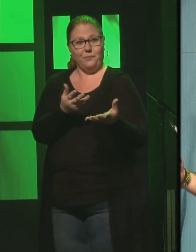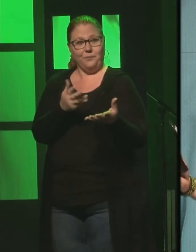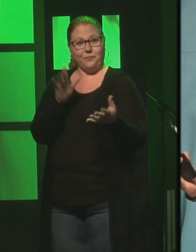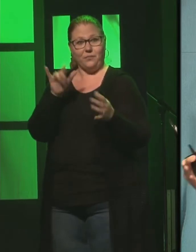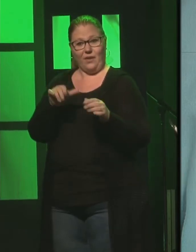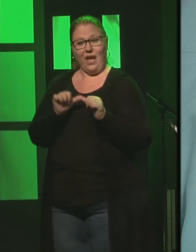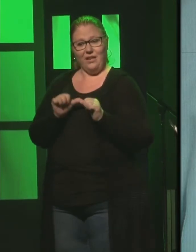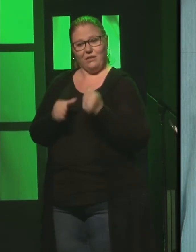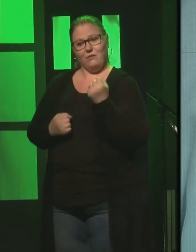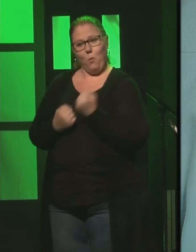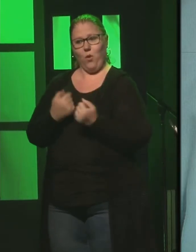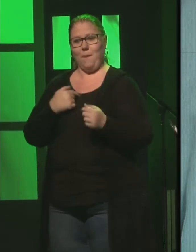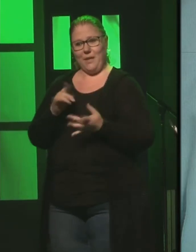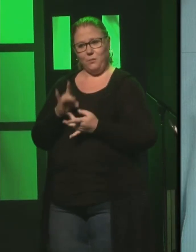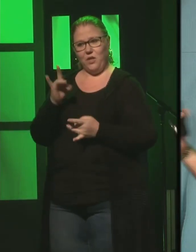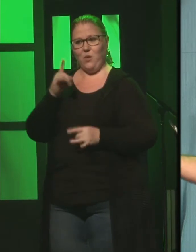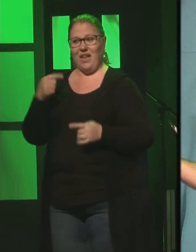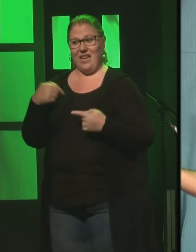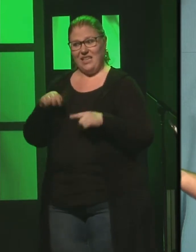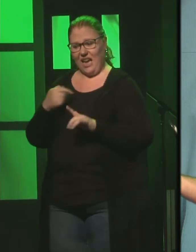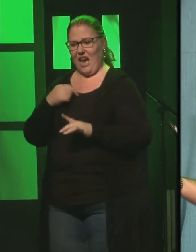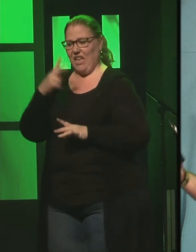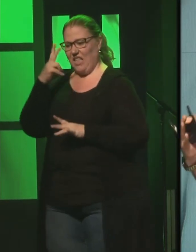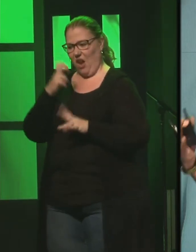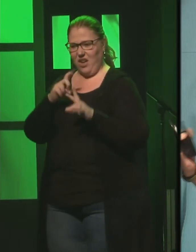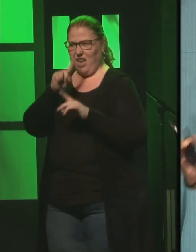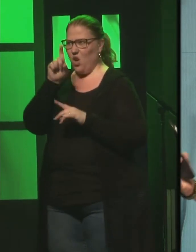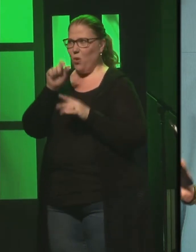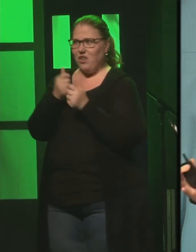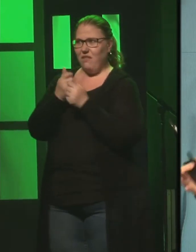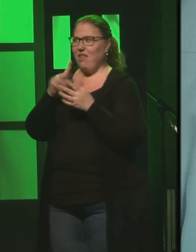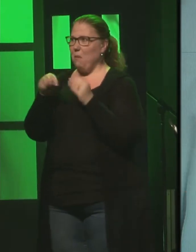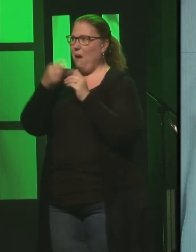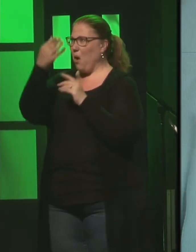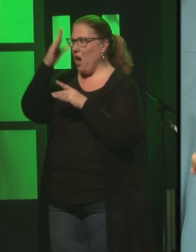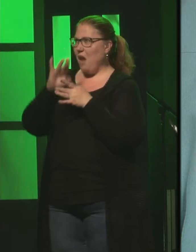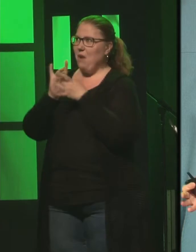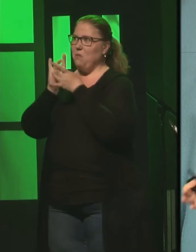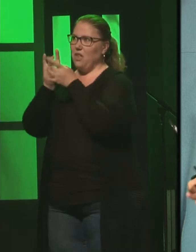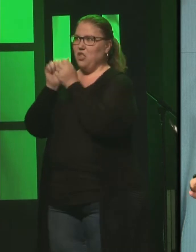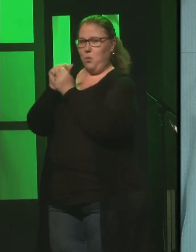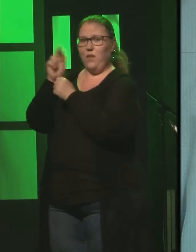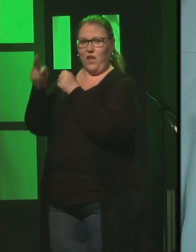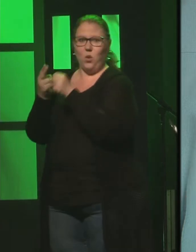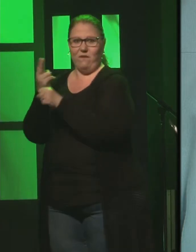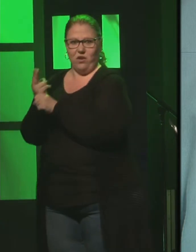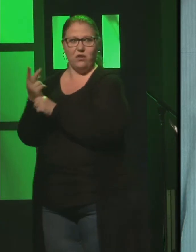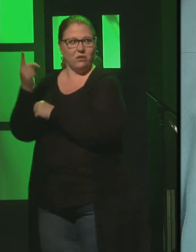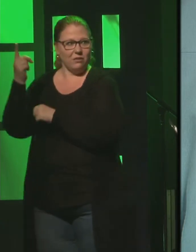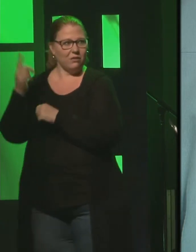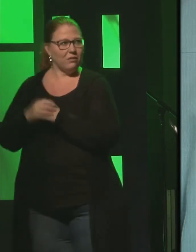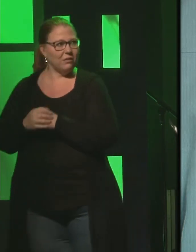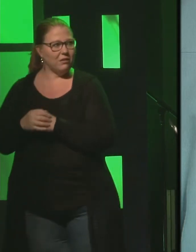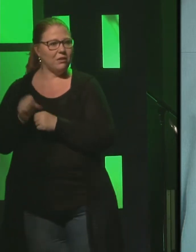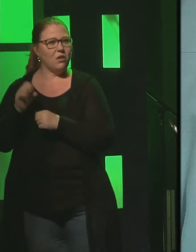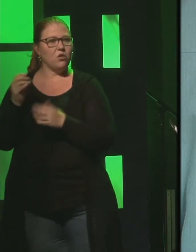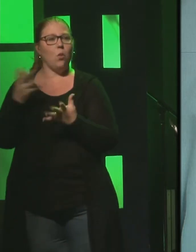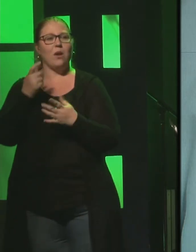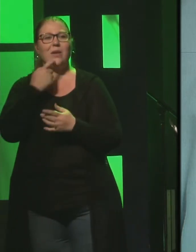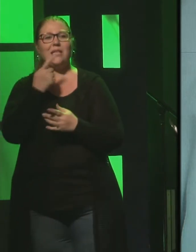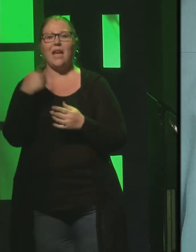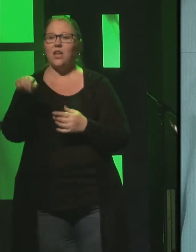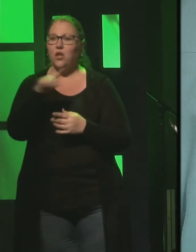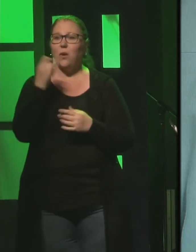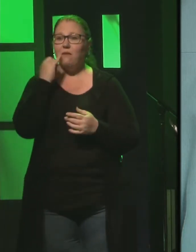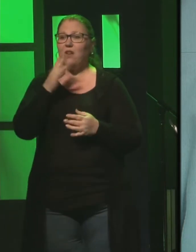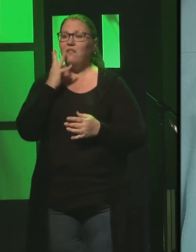me spiritually as I've doubted and questioned a lot of things about God in my relationship with the universe. So here's what I want to say to you. If you've